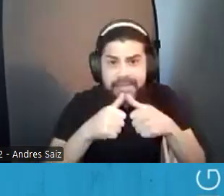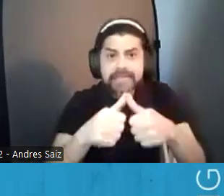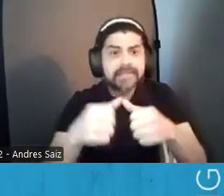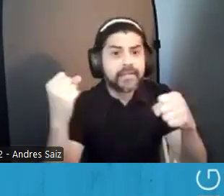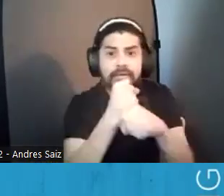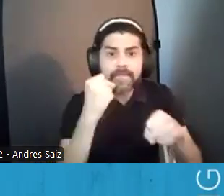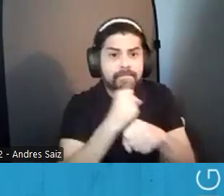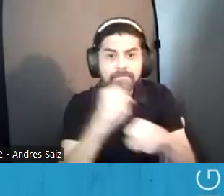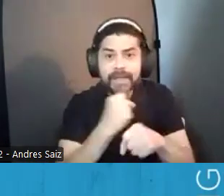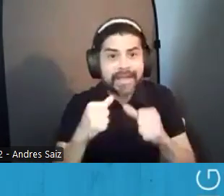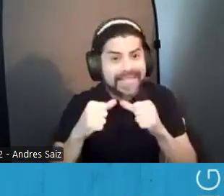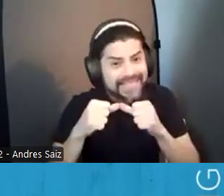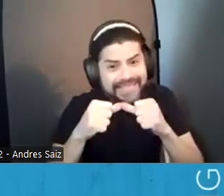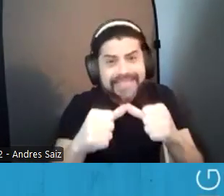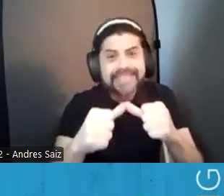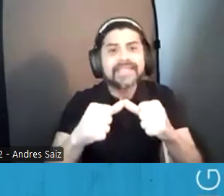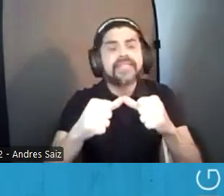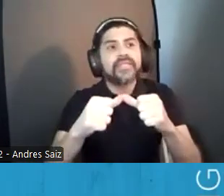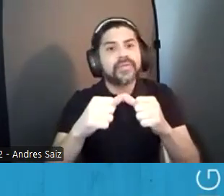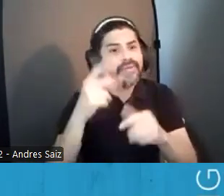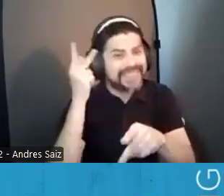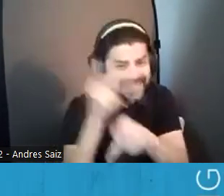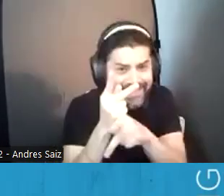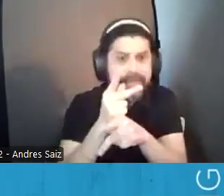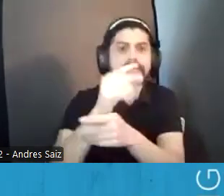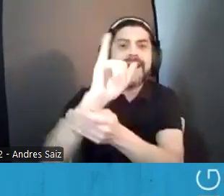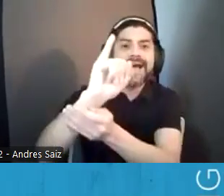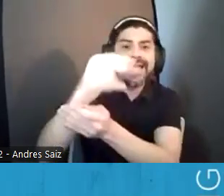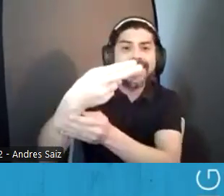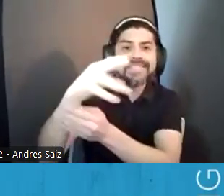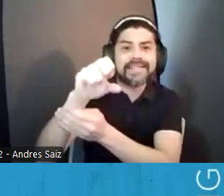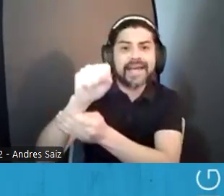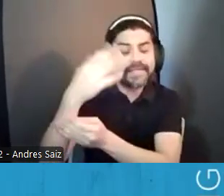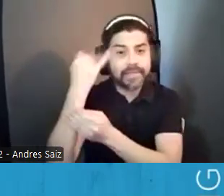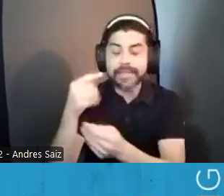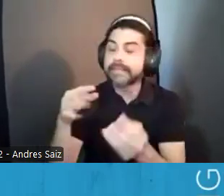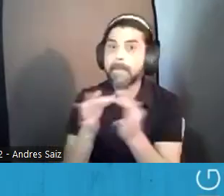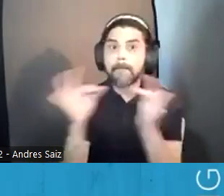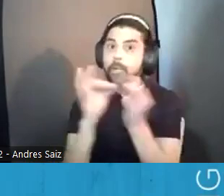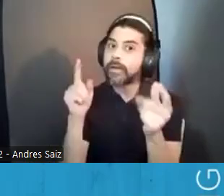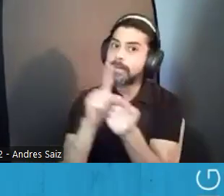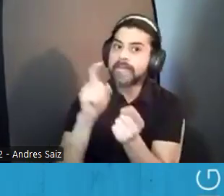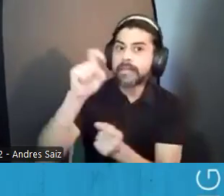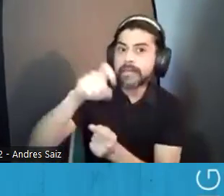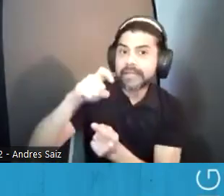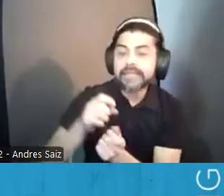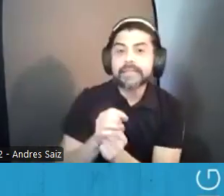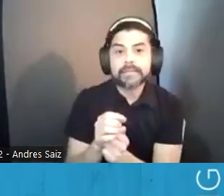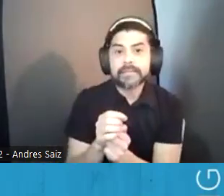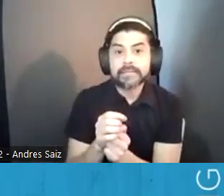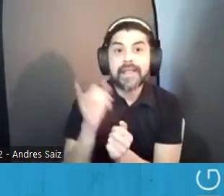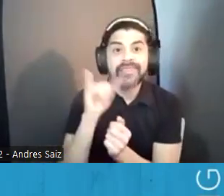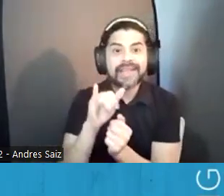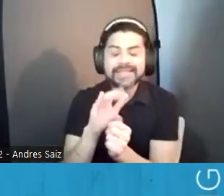robust IHSS program that really meets the needs of Californians. Like you said, home and community-based services is the core